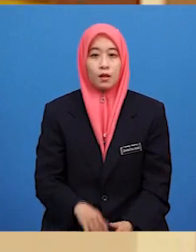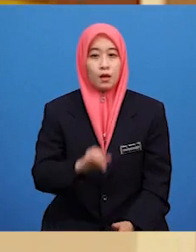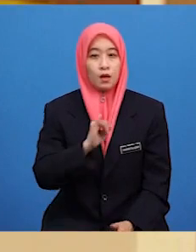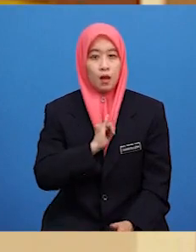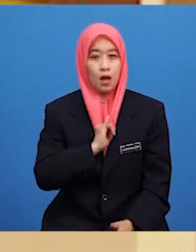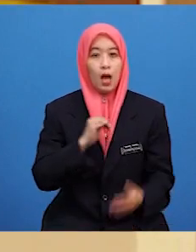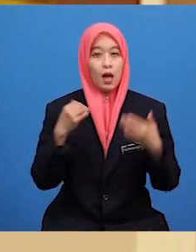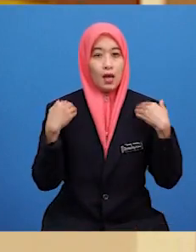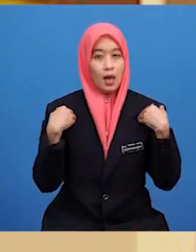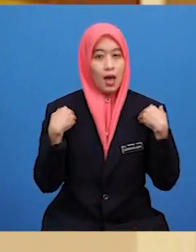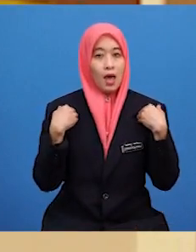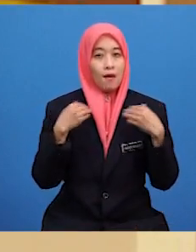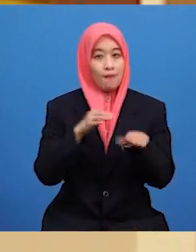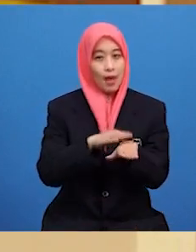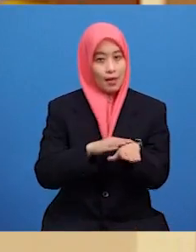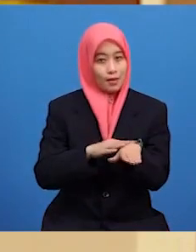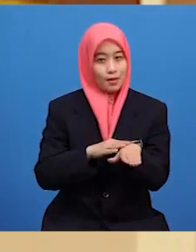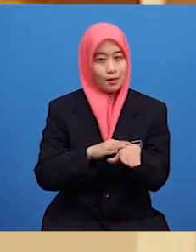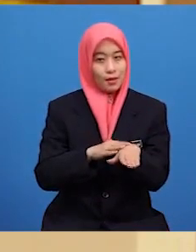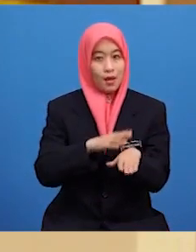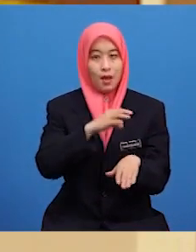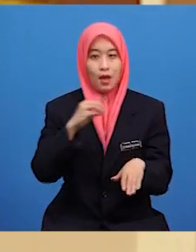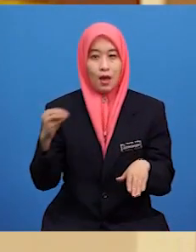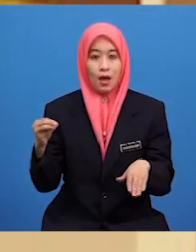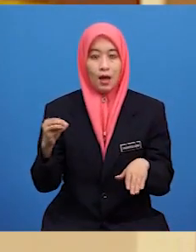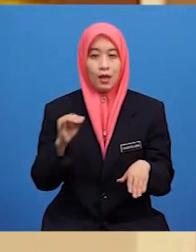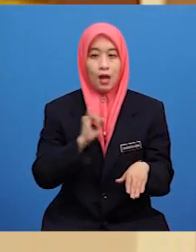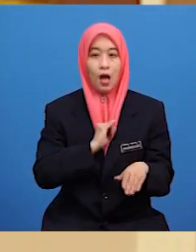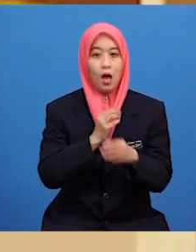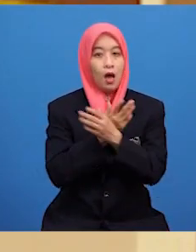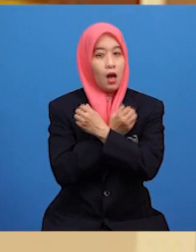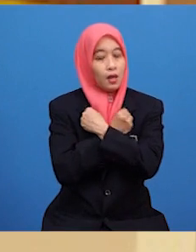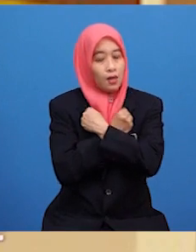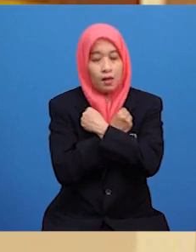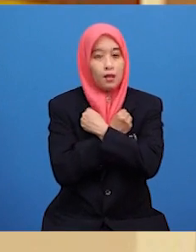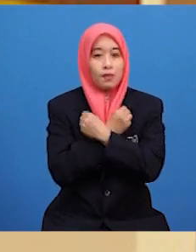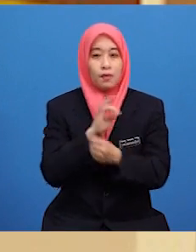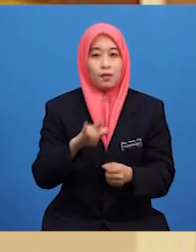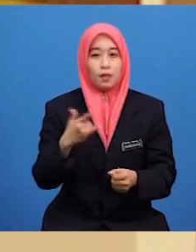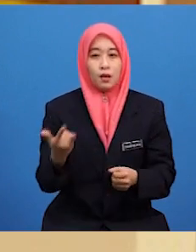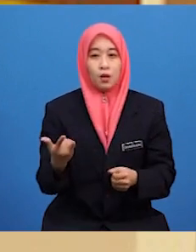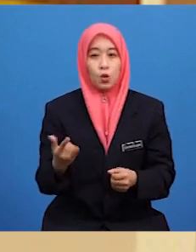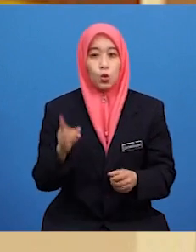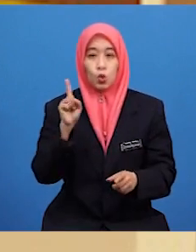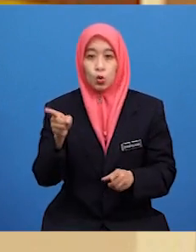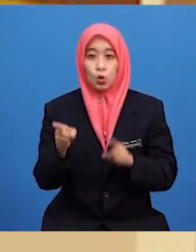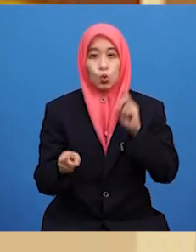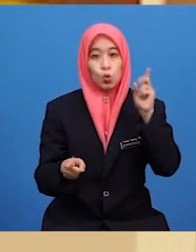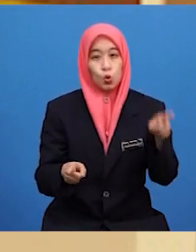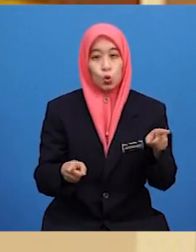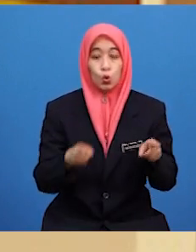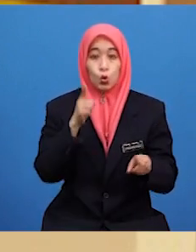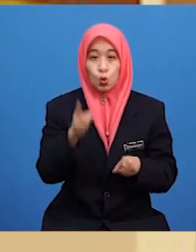I have pets and I love them. Do, do, do,